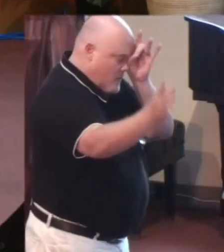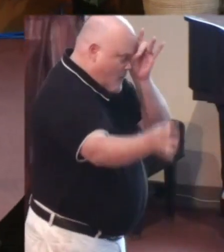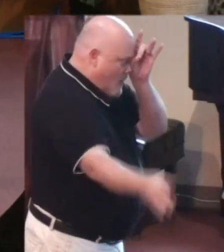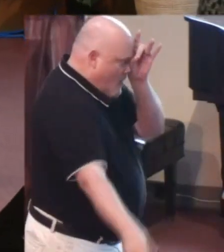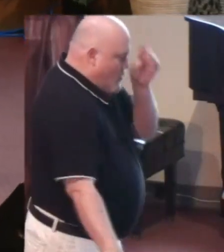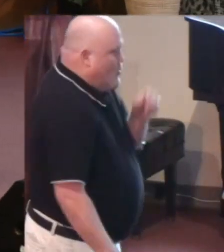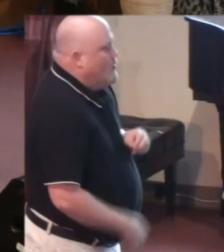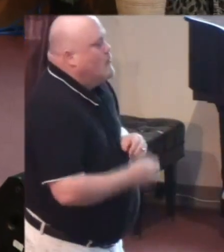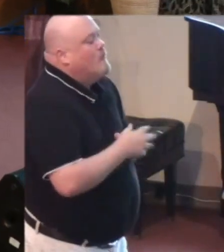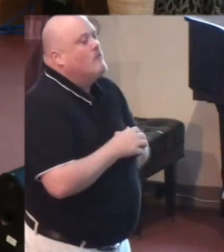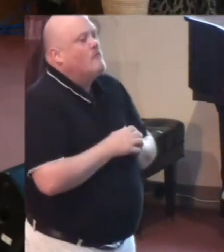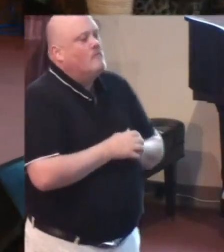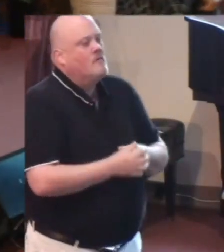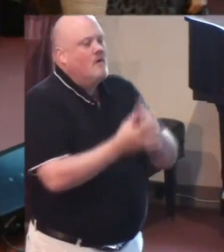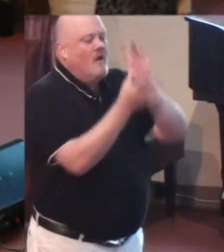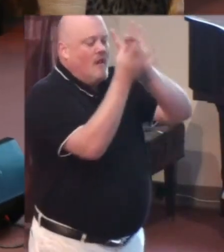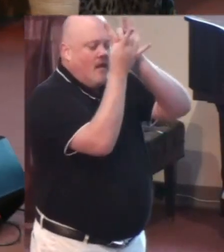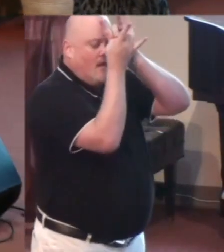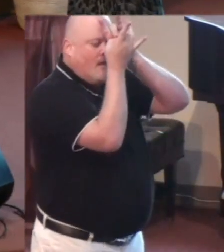let go,